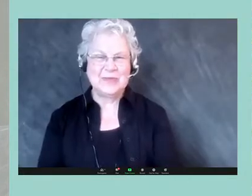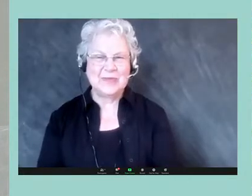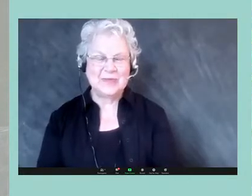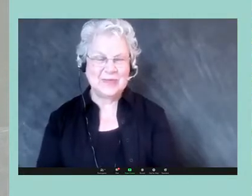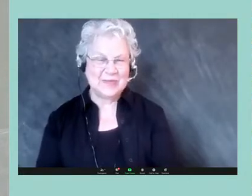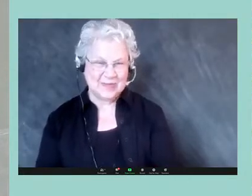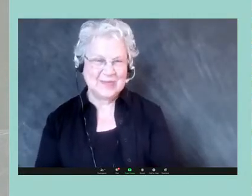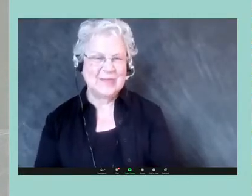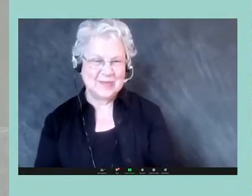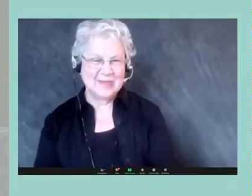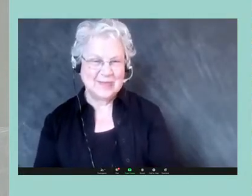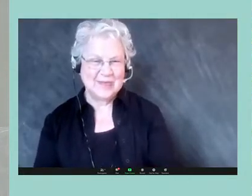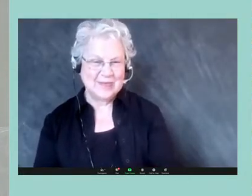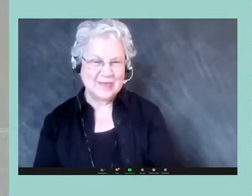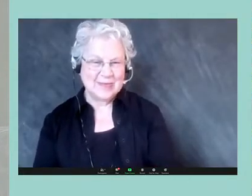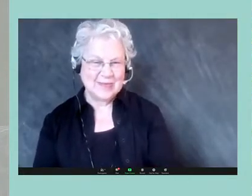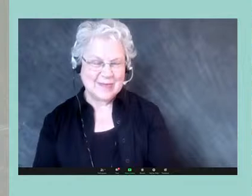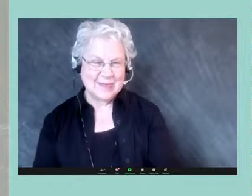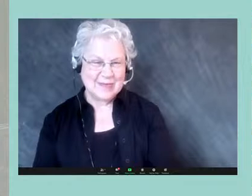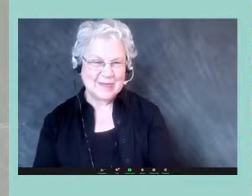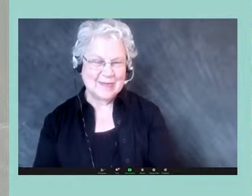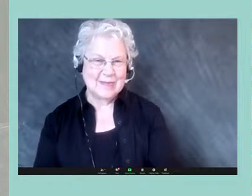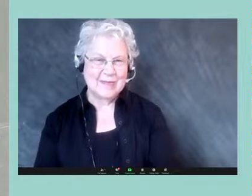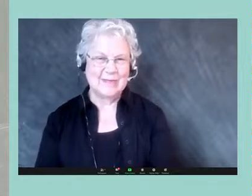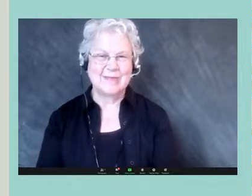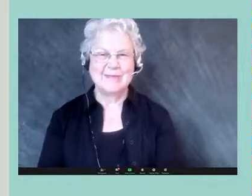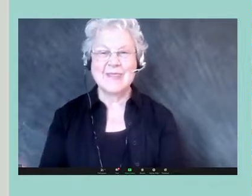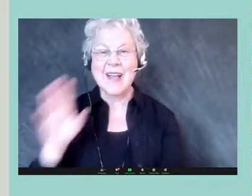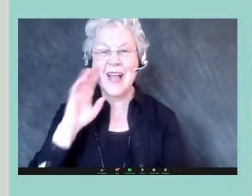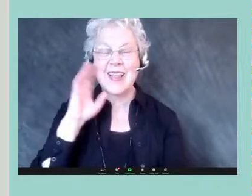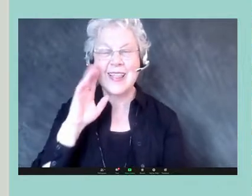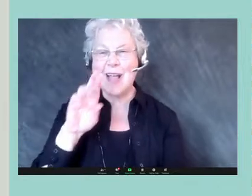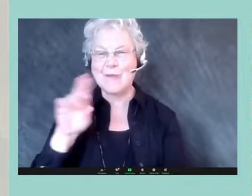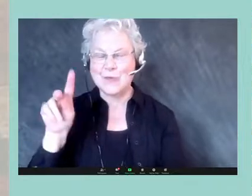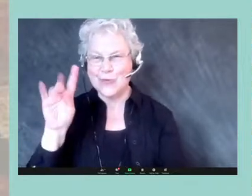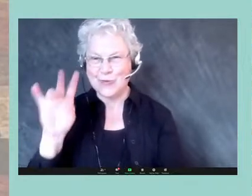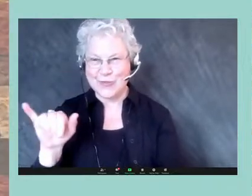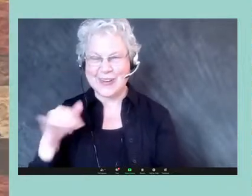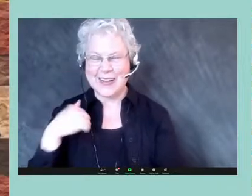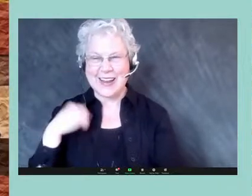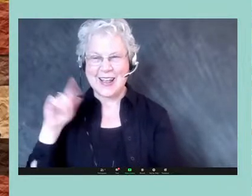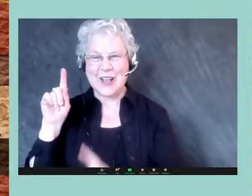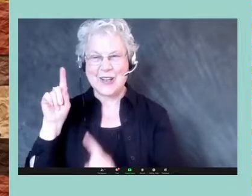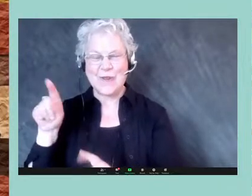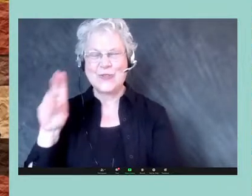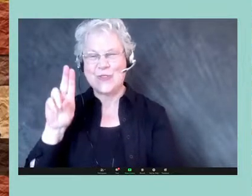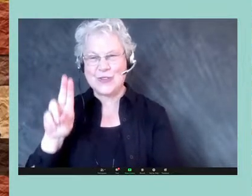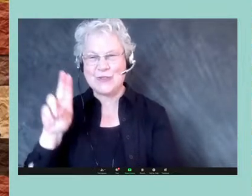Okay. My name's Ruby Bryant, and I go to the Unitarian Church of Montpelier.